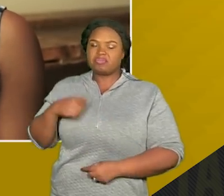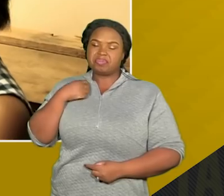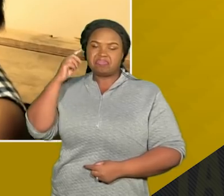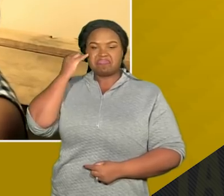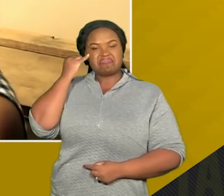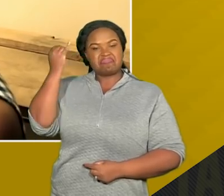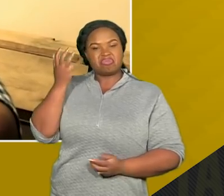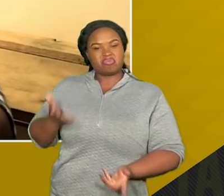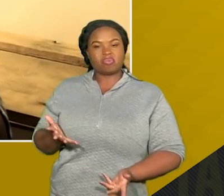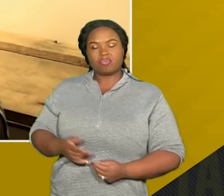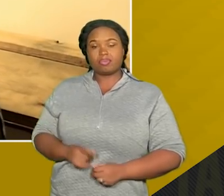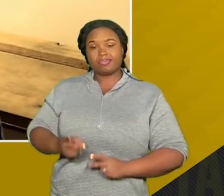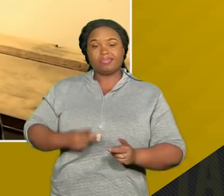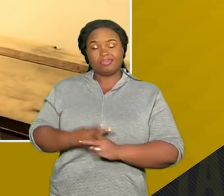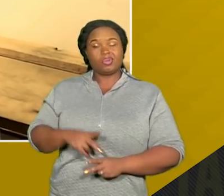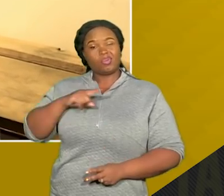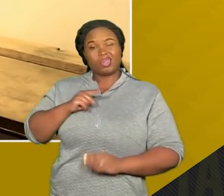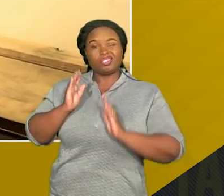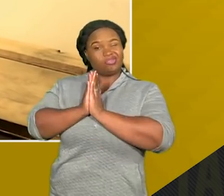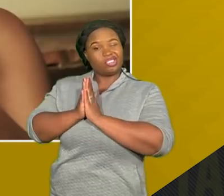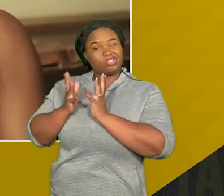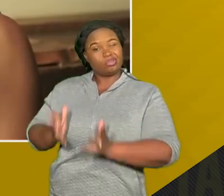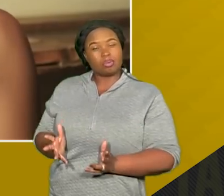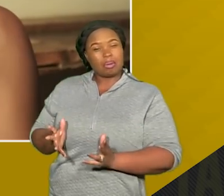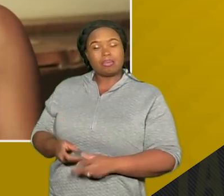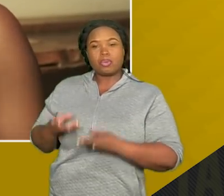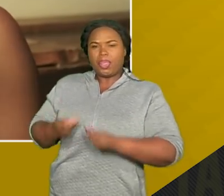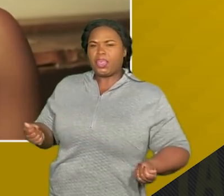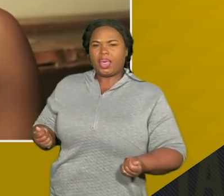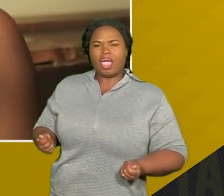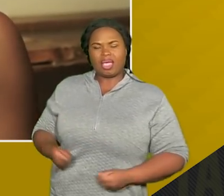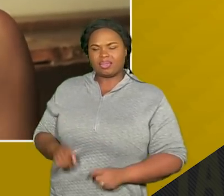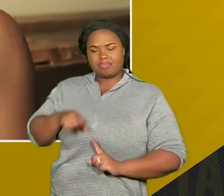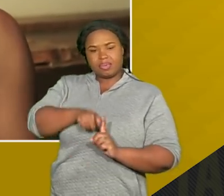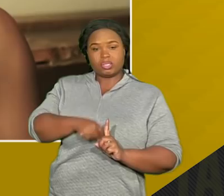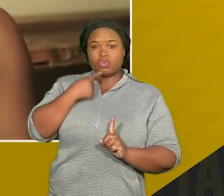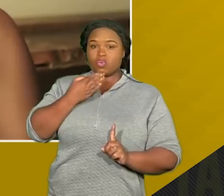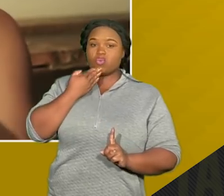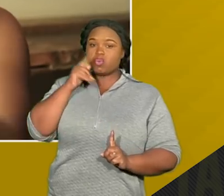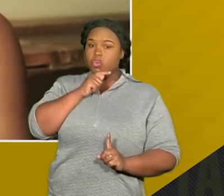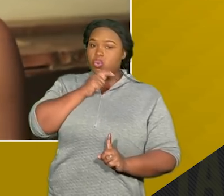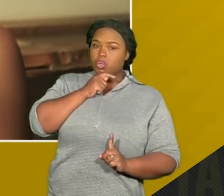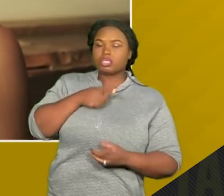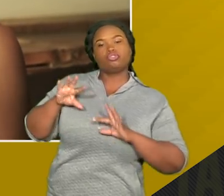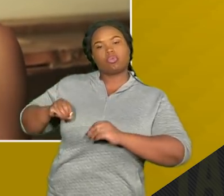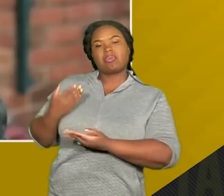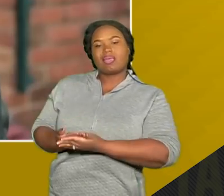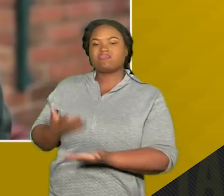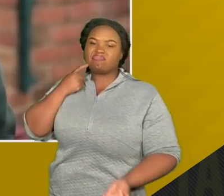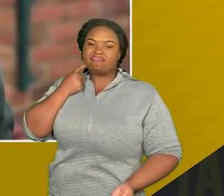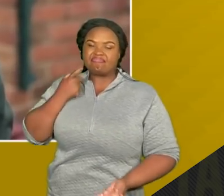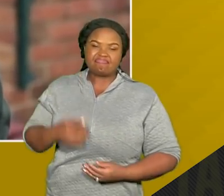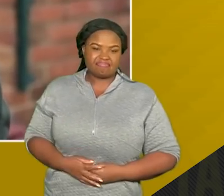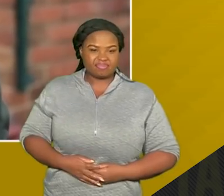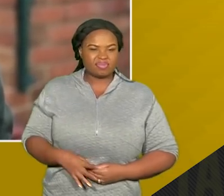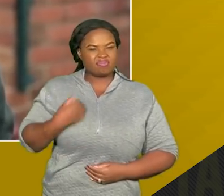ningate. Then kire eke baka kona. But huru ntweo efele. Mutu ai yenzen. Kiana na le matla ufetisa ntweo. I believe